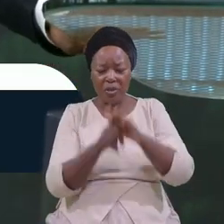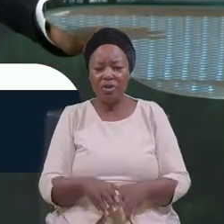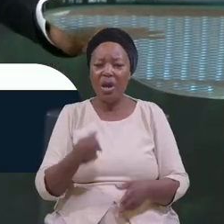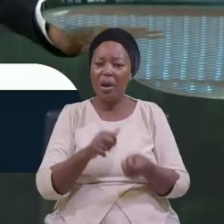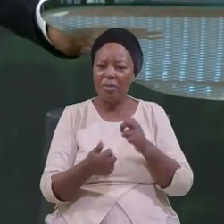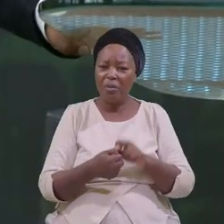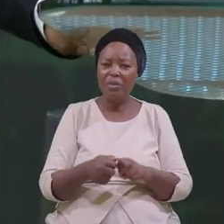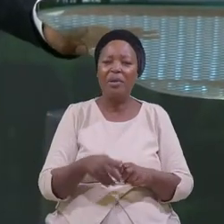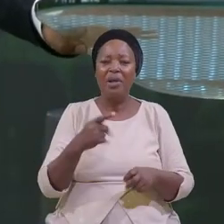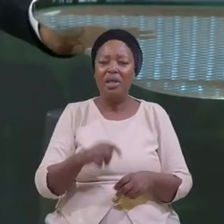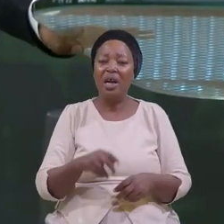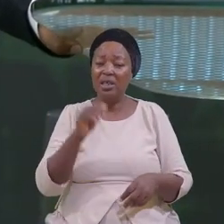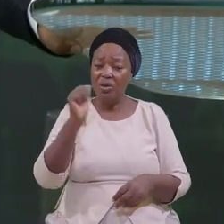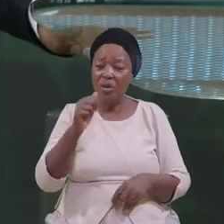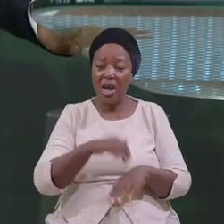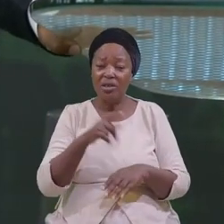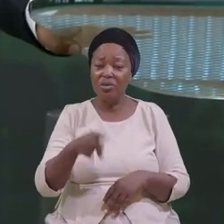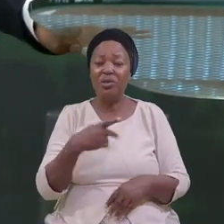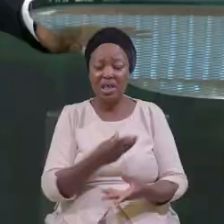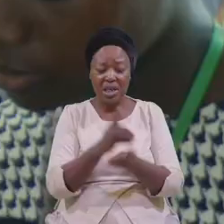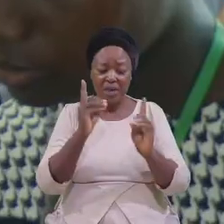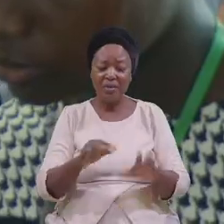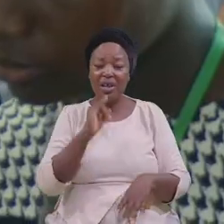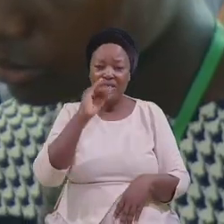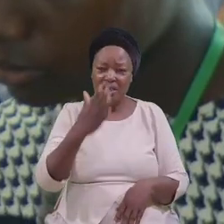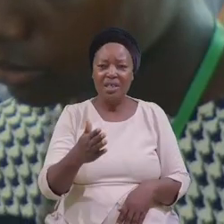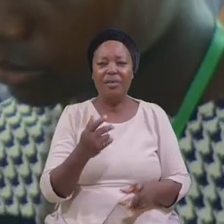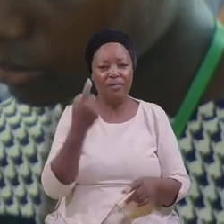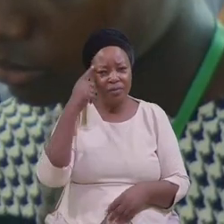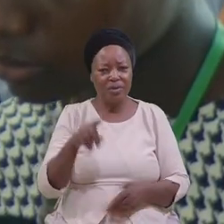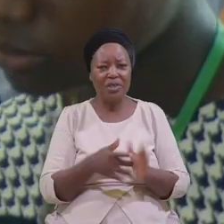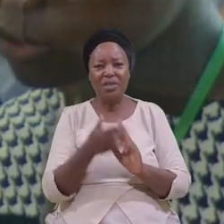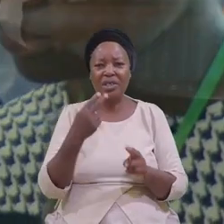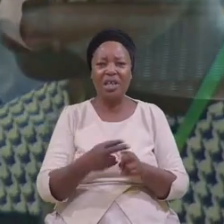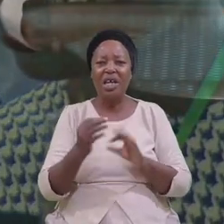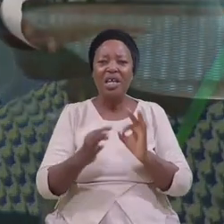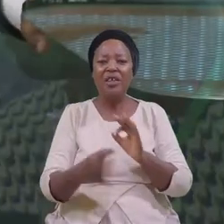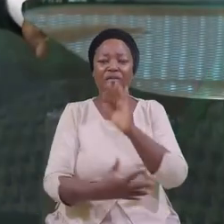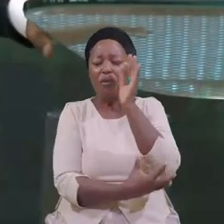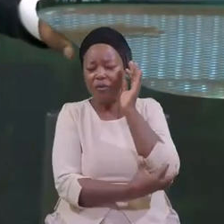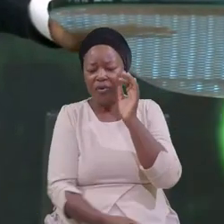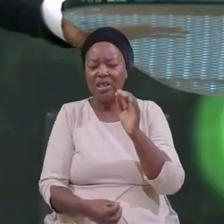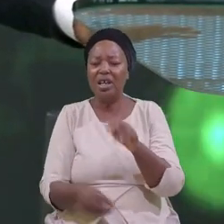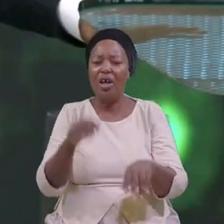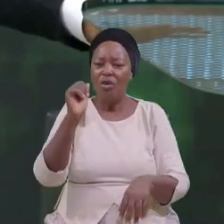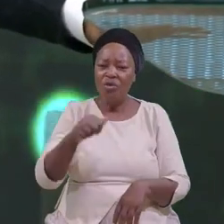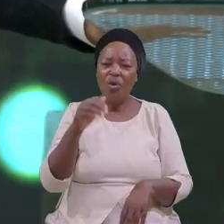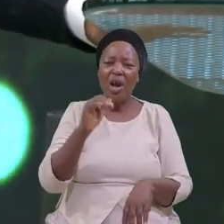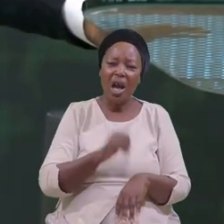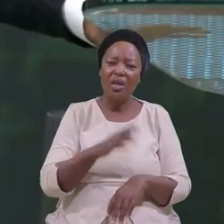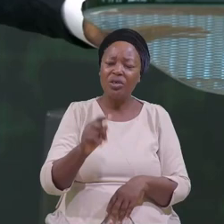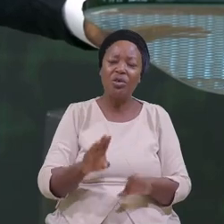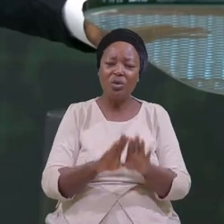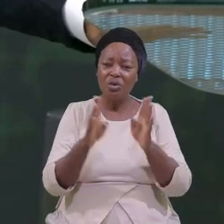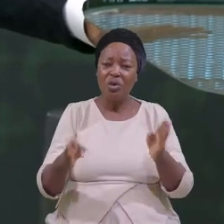door, your deliverer is right there. If poverty knocks at the door, your prosperity and